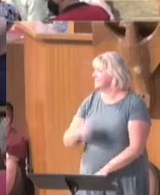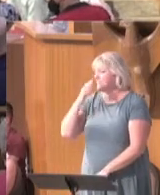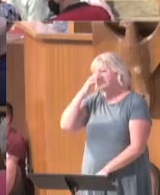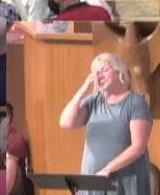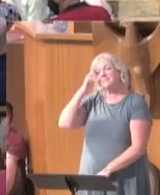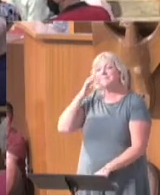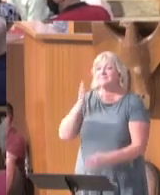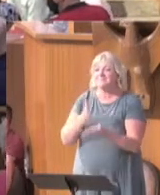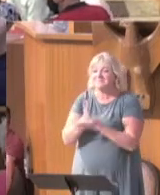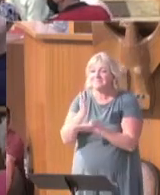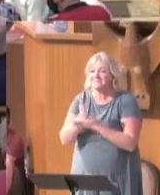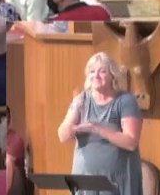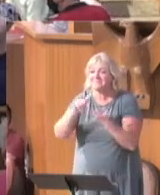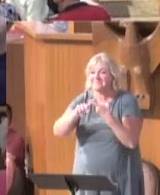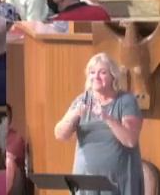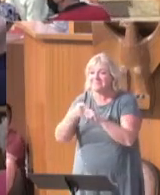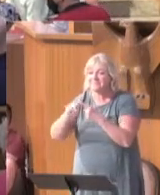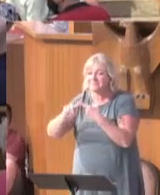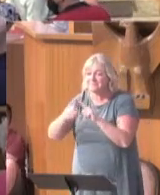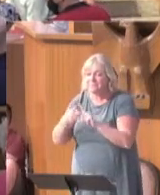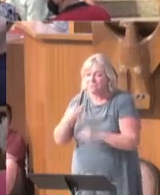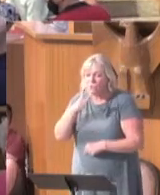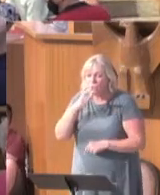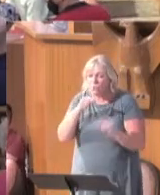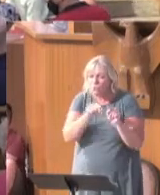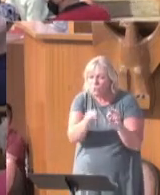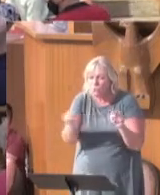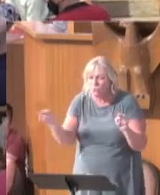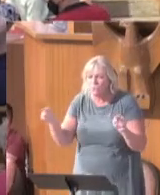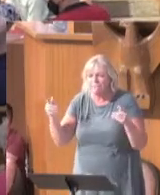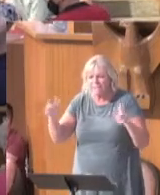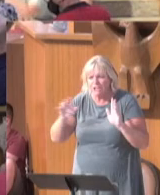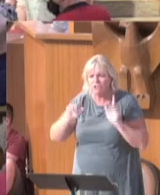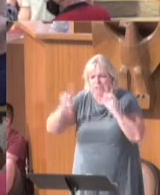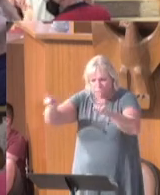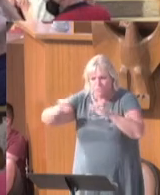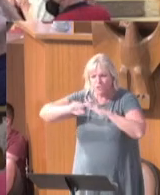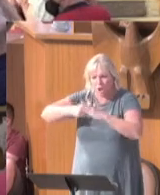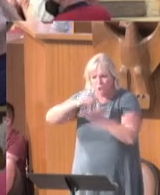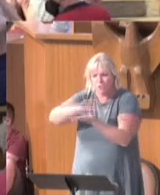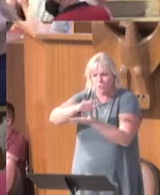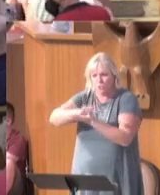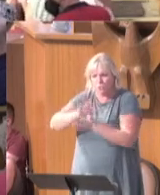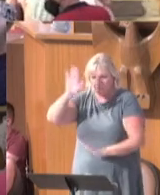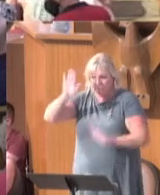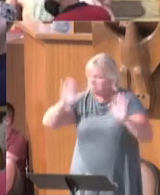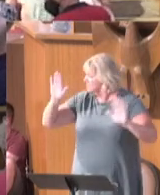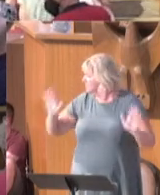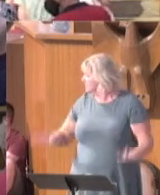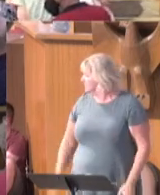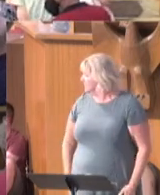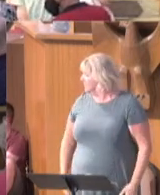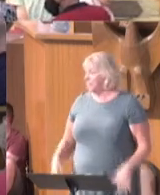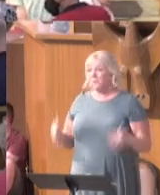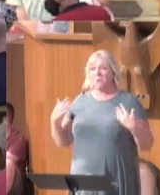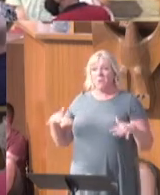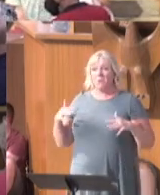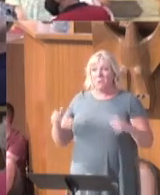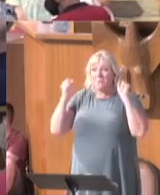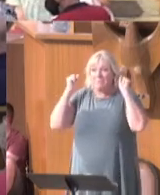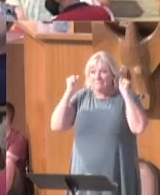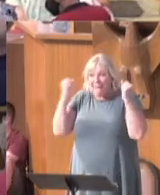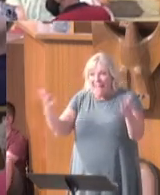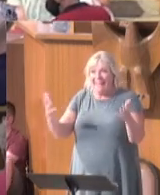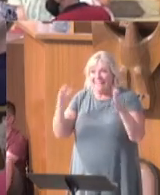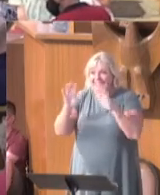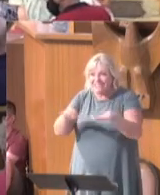All right, friends. So who here has started school? Can you raise your hand? So many of us have